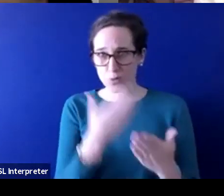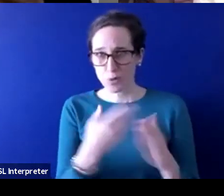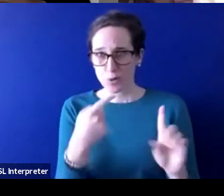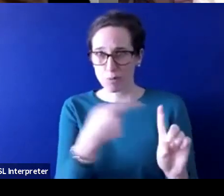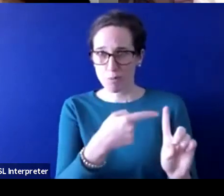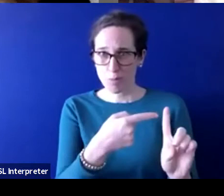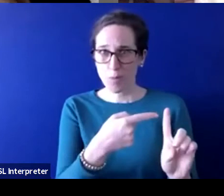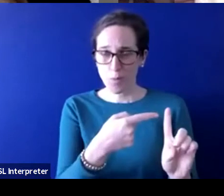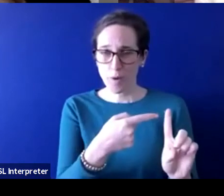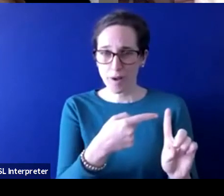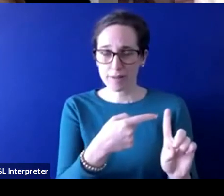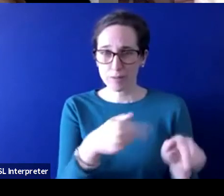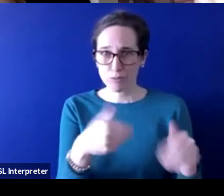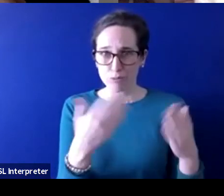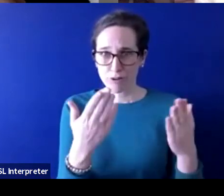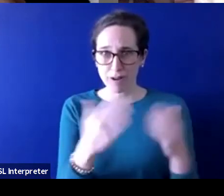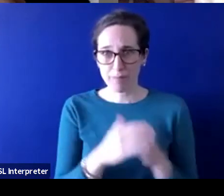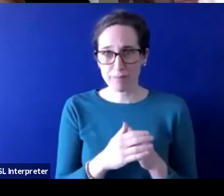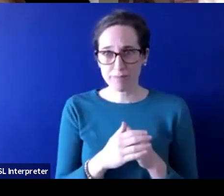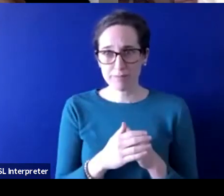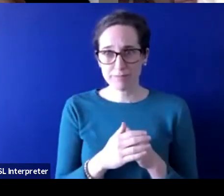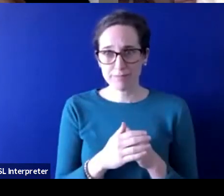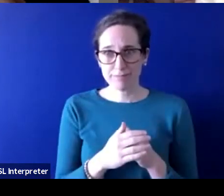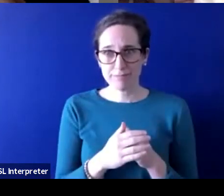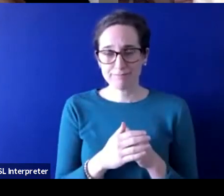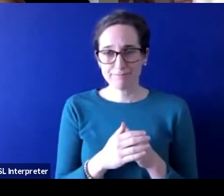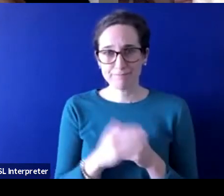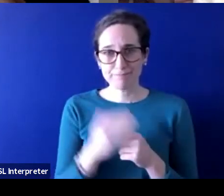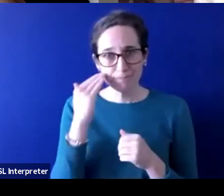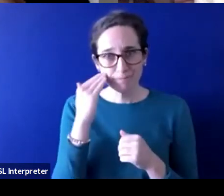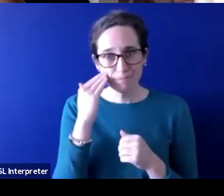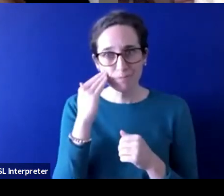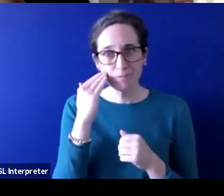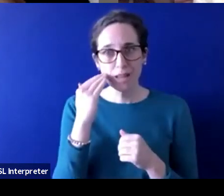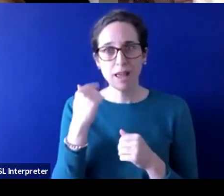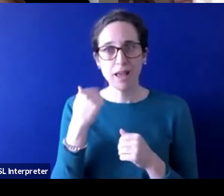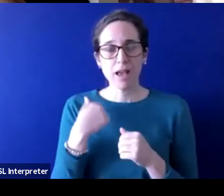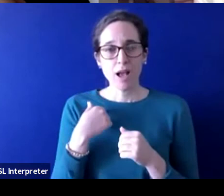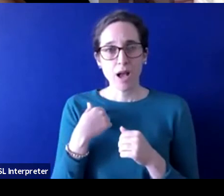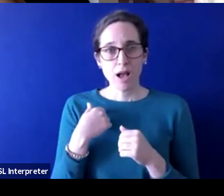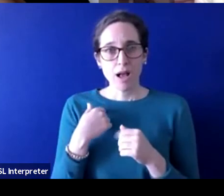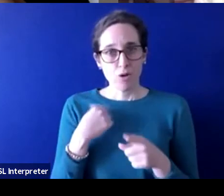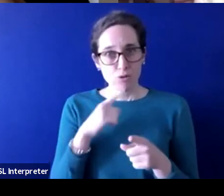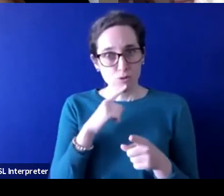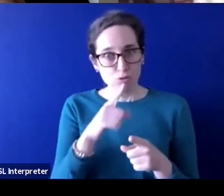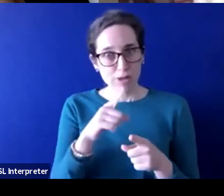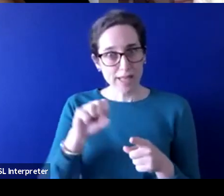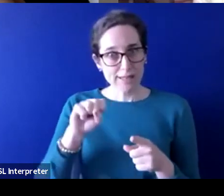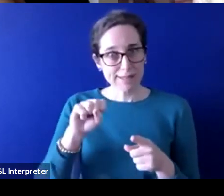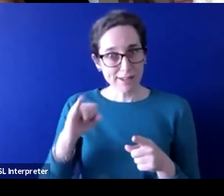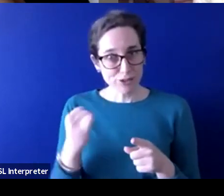of the yet another surge in movement for social justice after George Floyd's